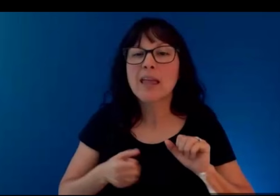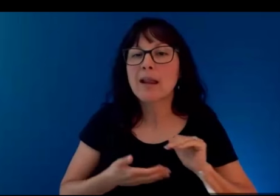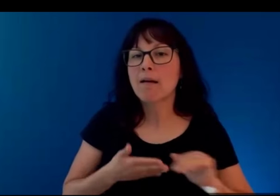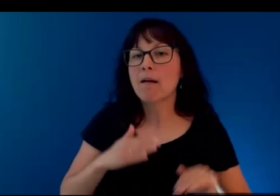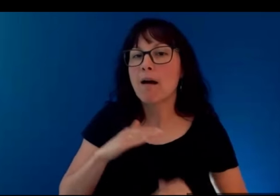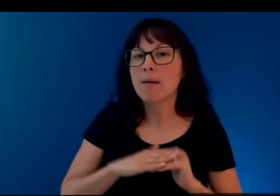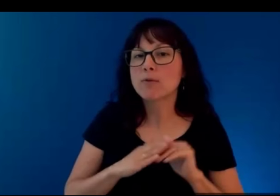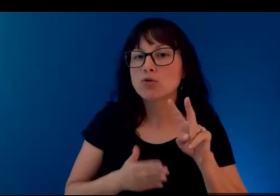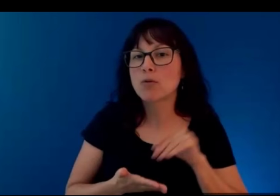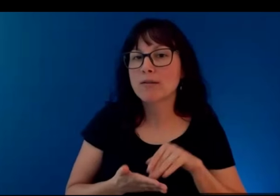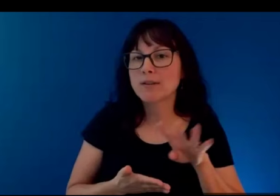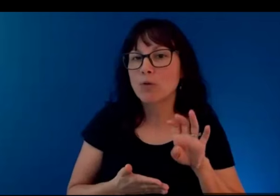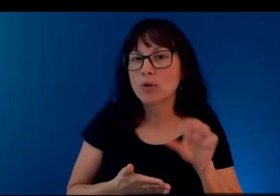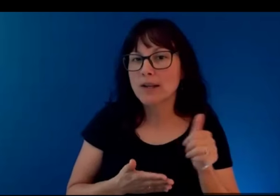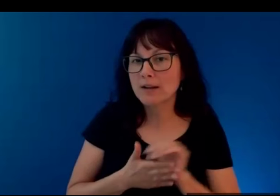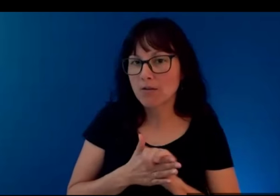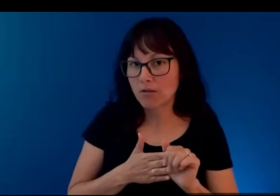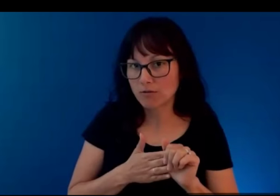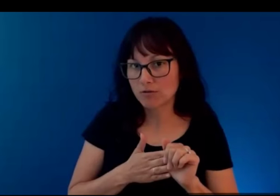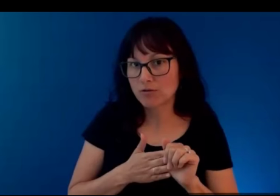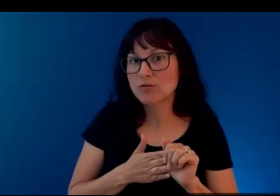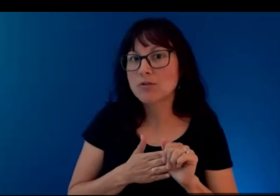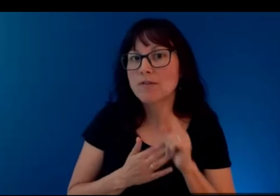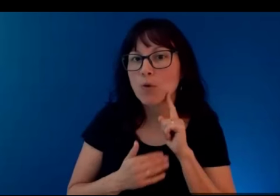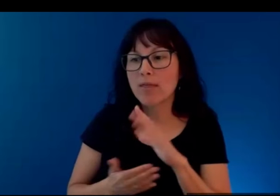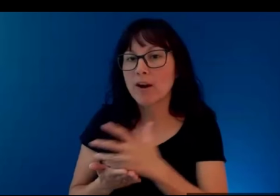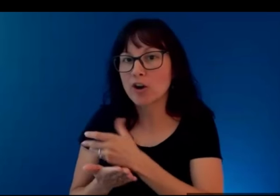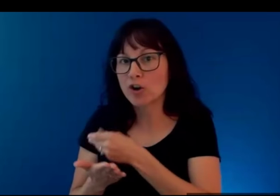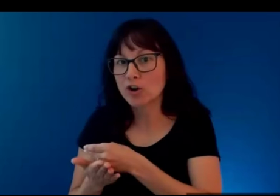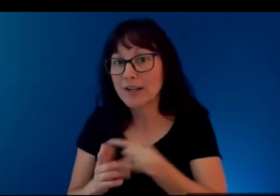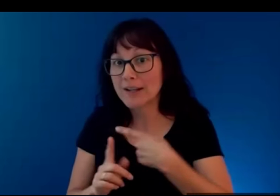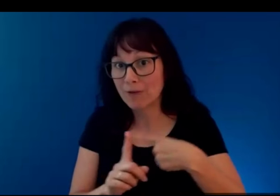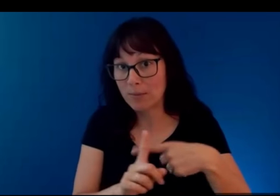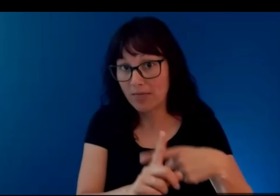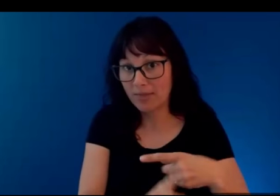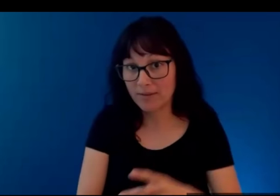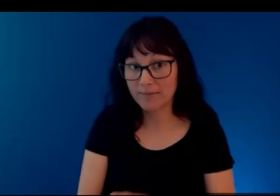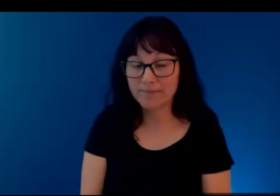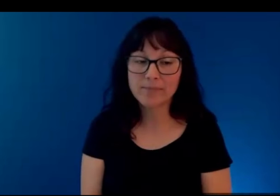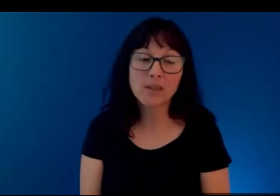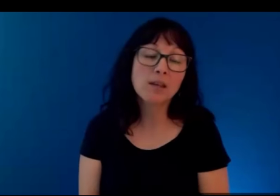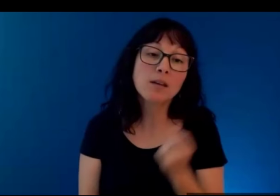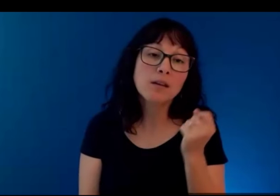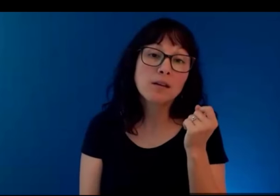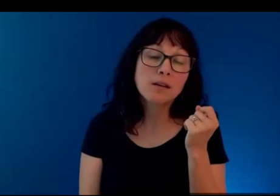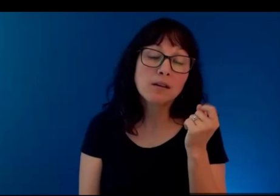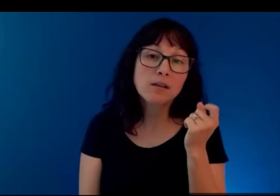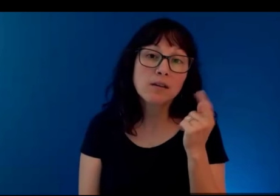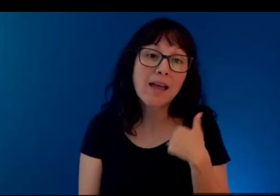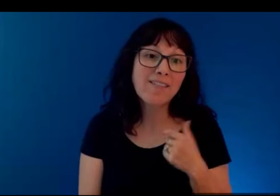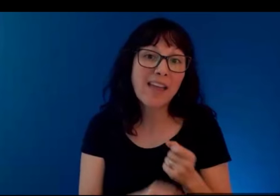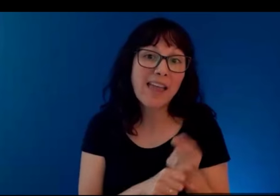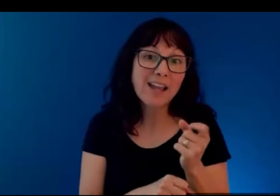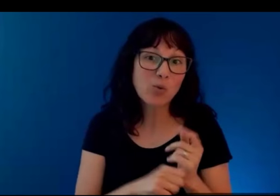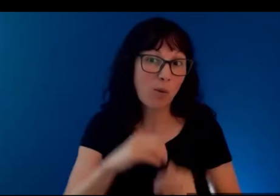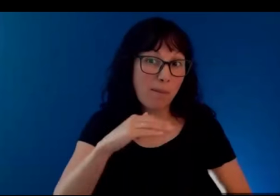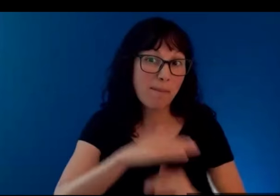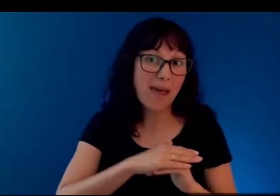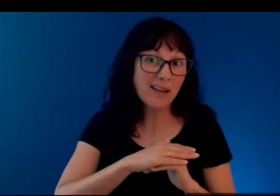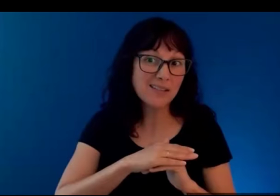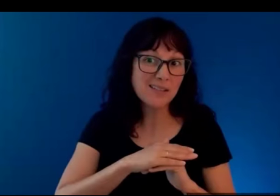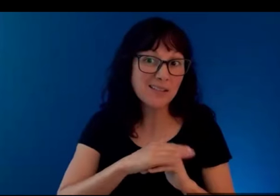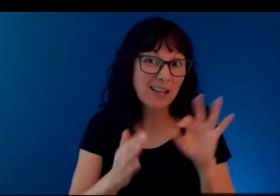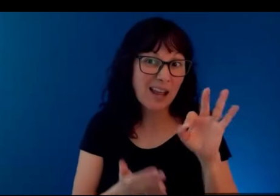to $2,410 of earnings each month. There is an annual maximum of